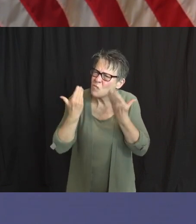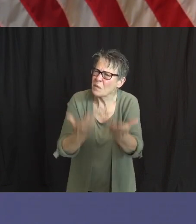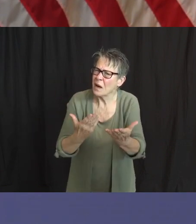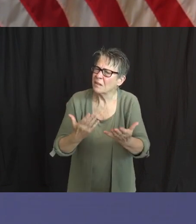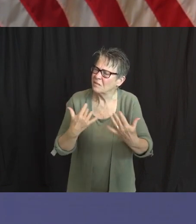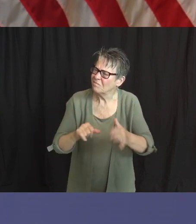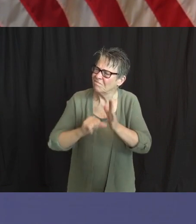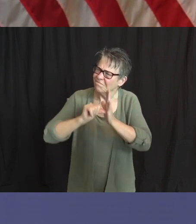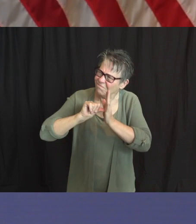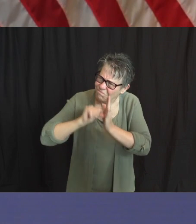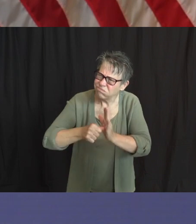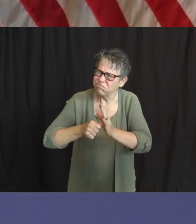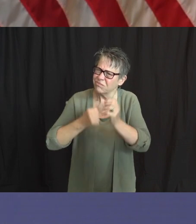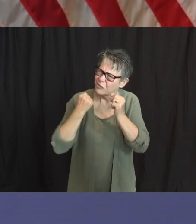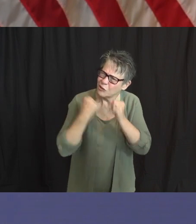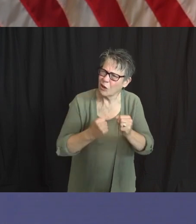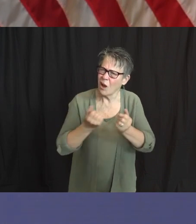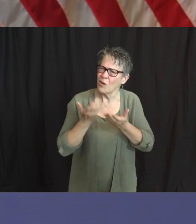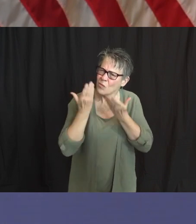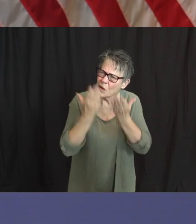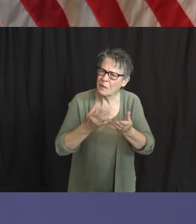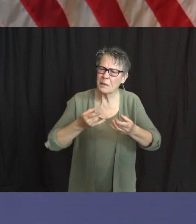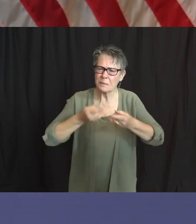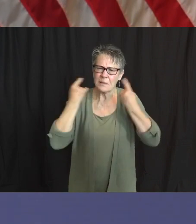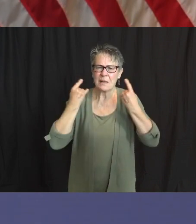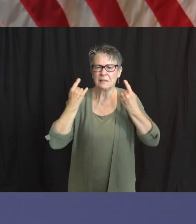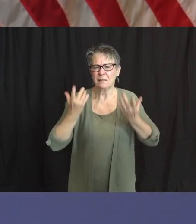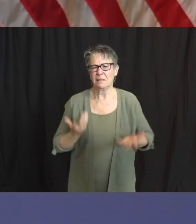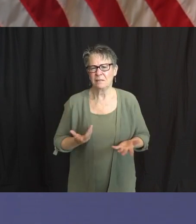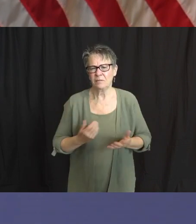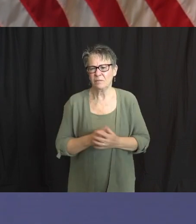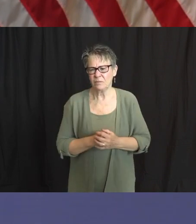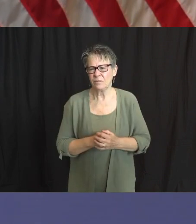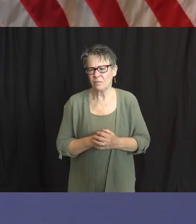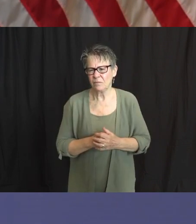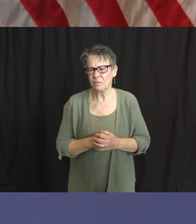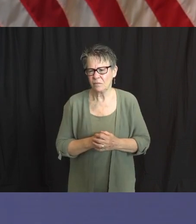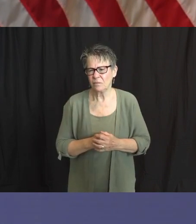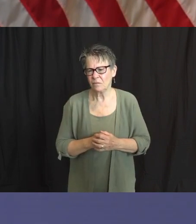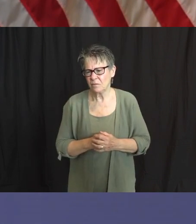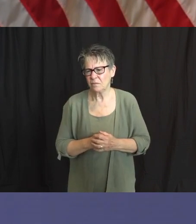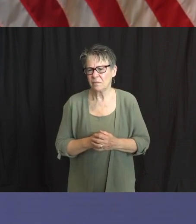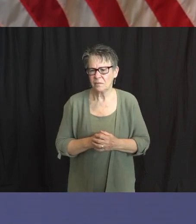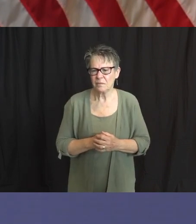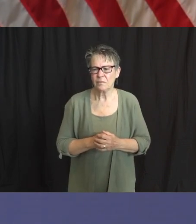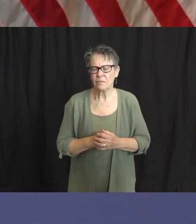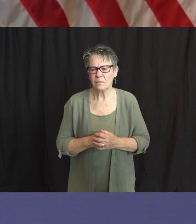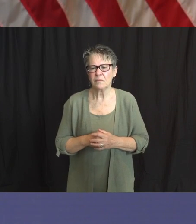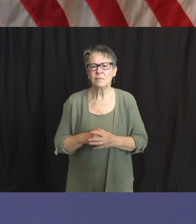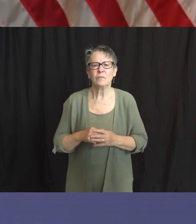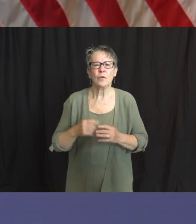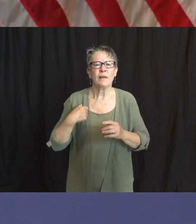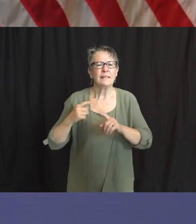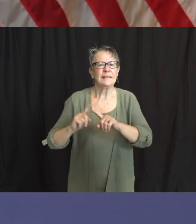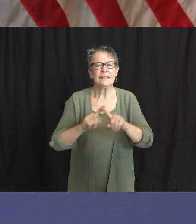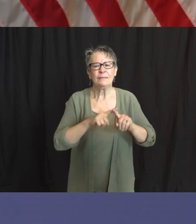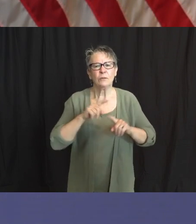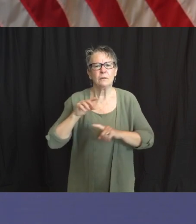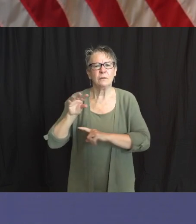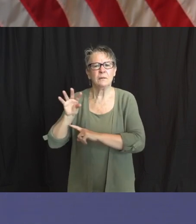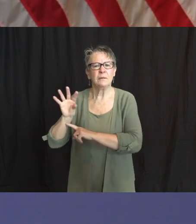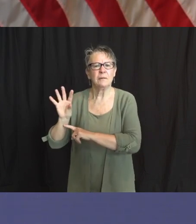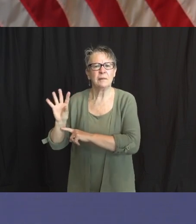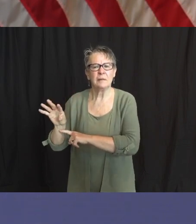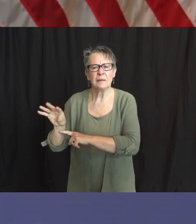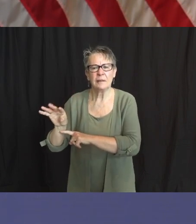then secondly, it depends, it turns out it depends on the angle of the camera in terms of whether or not it's as good or as bad as something may